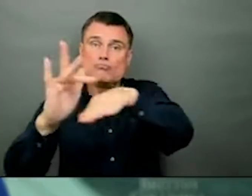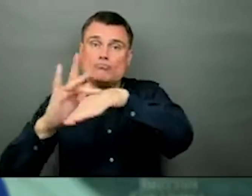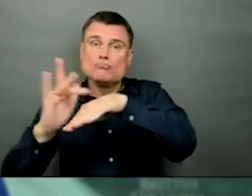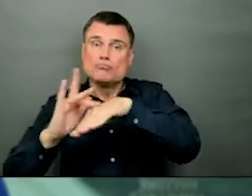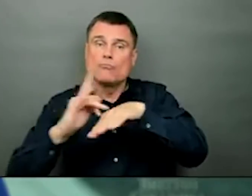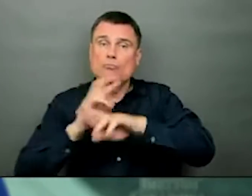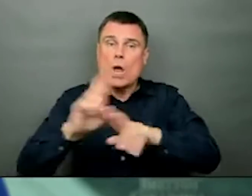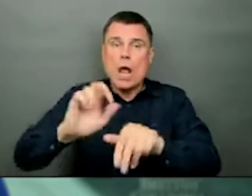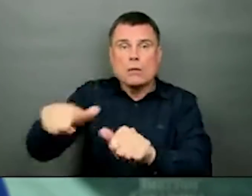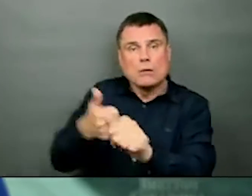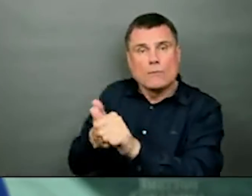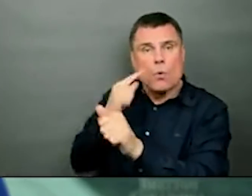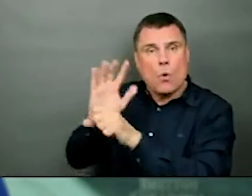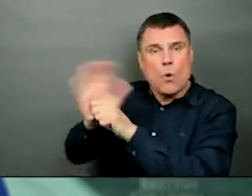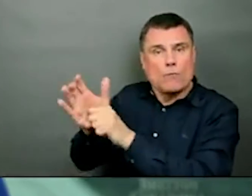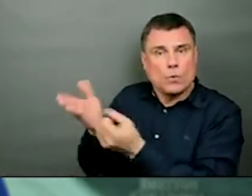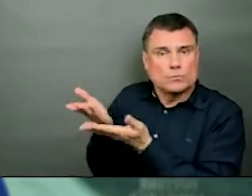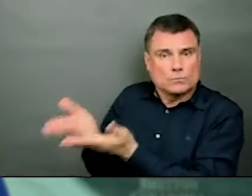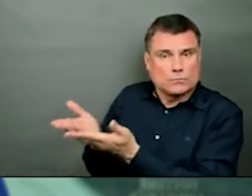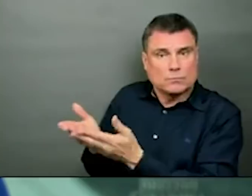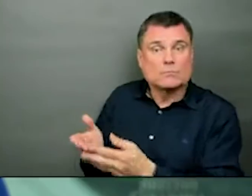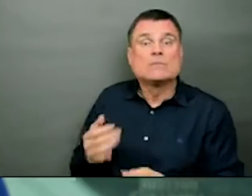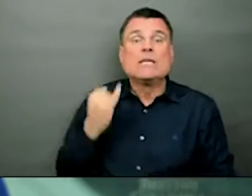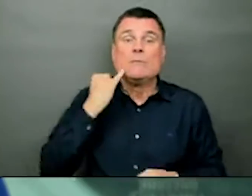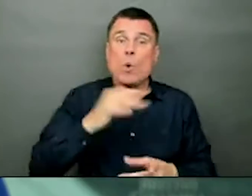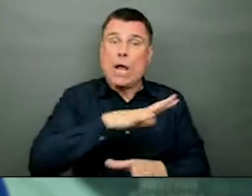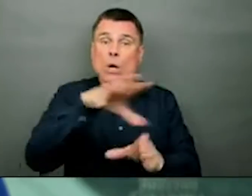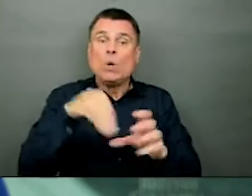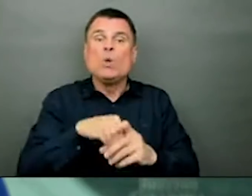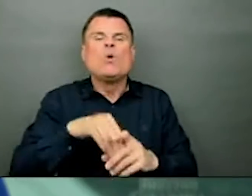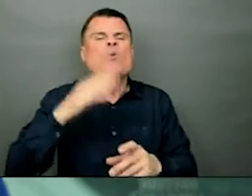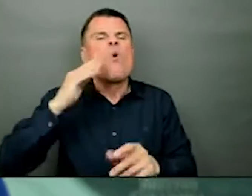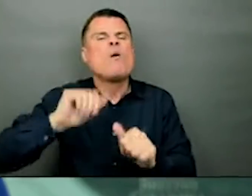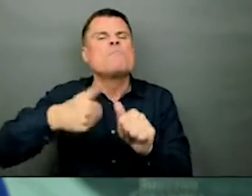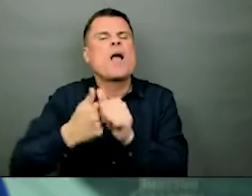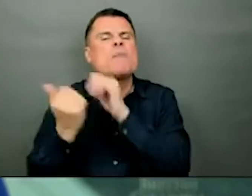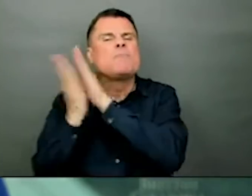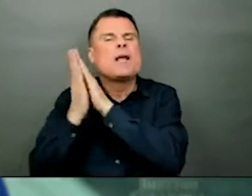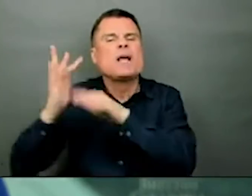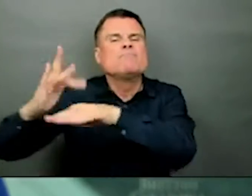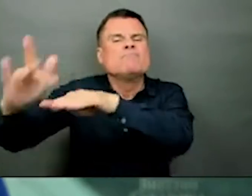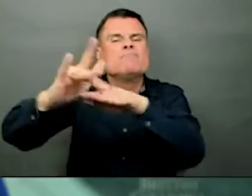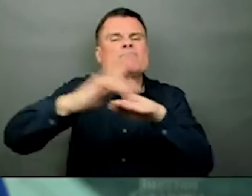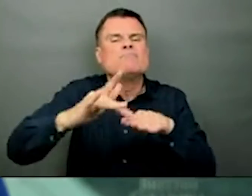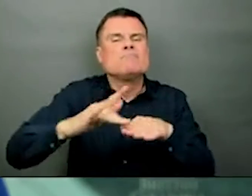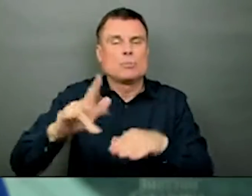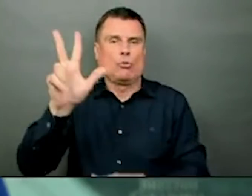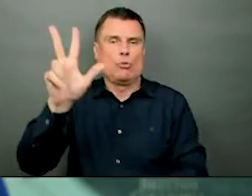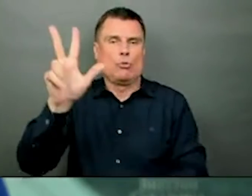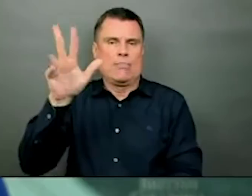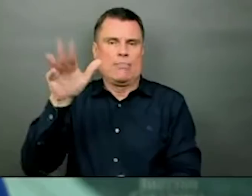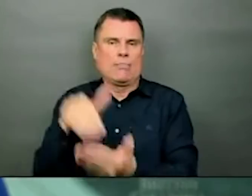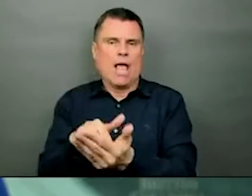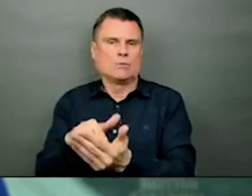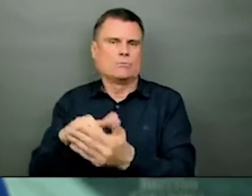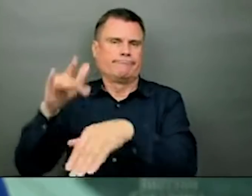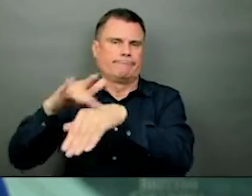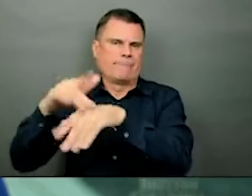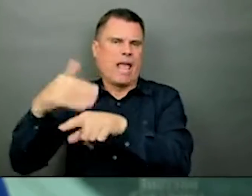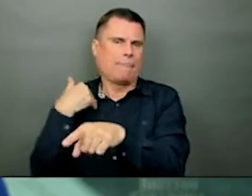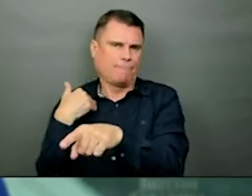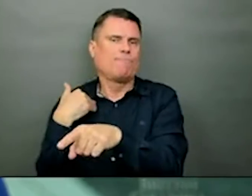72.5% of all beds, including surge beds. That leaves us 3,280 beds. And in critical care, the occupancy rate